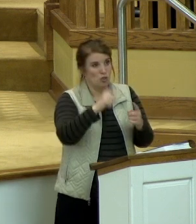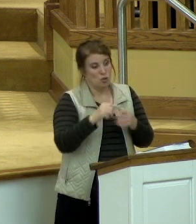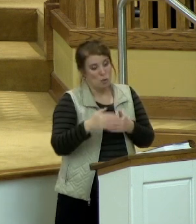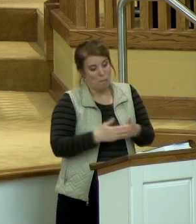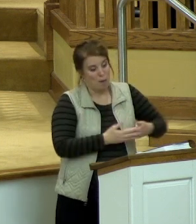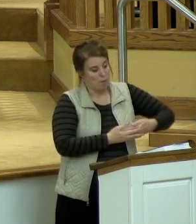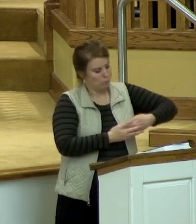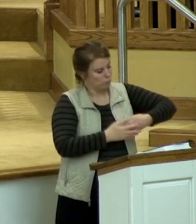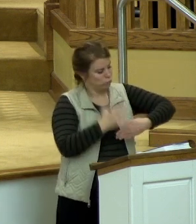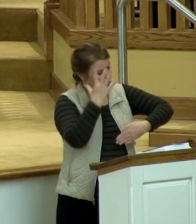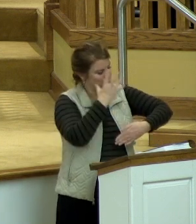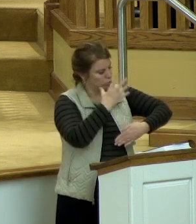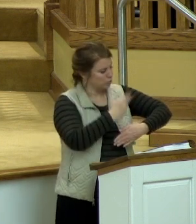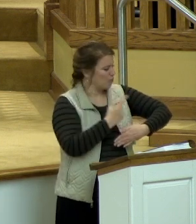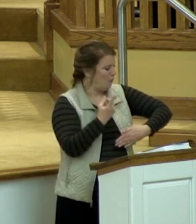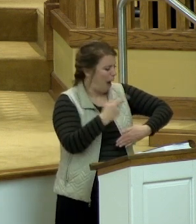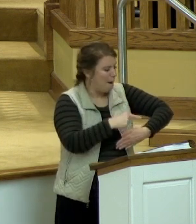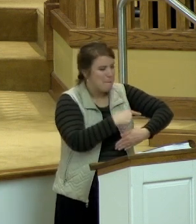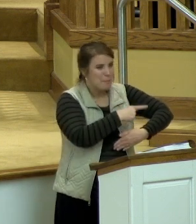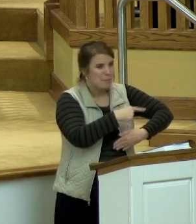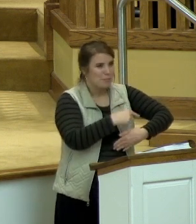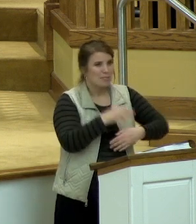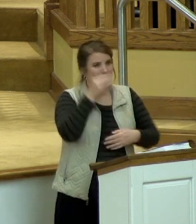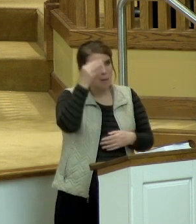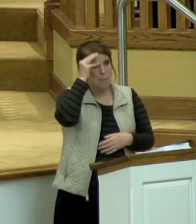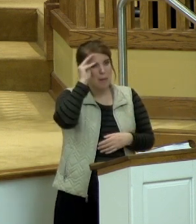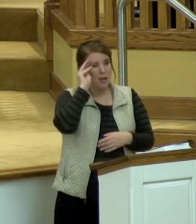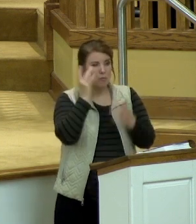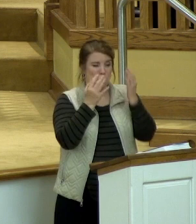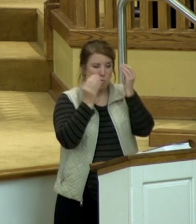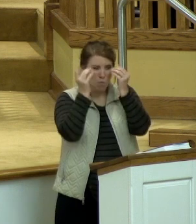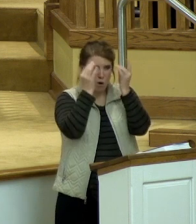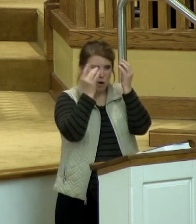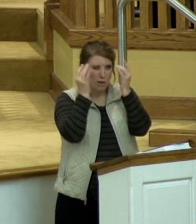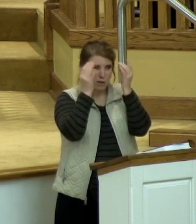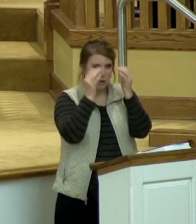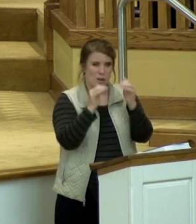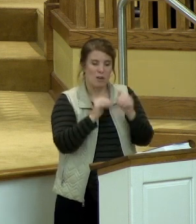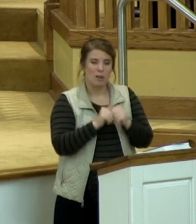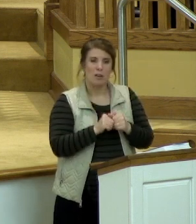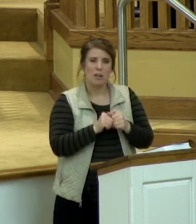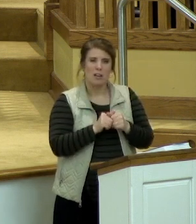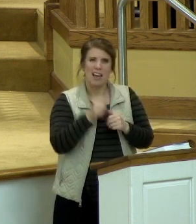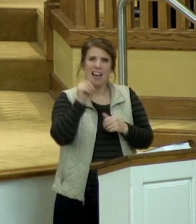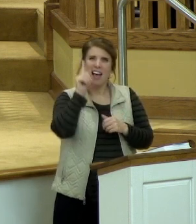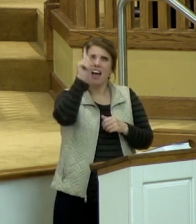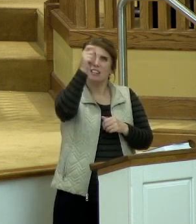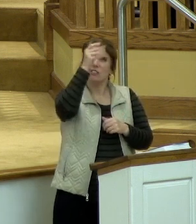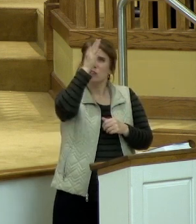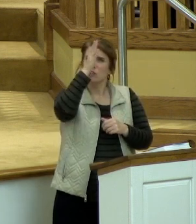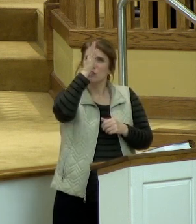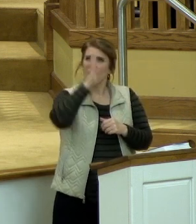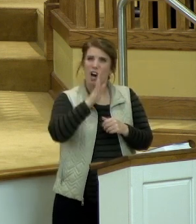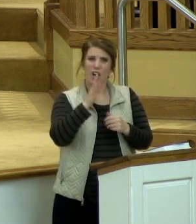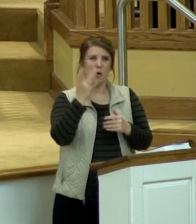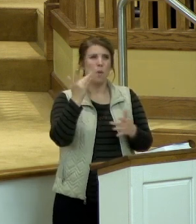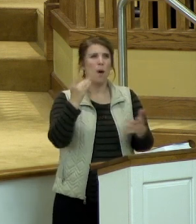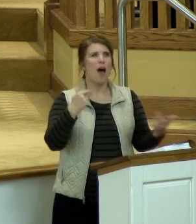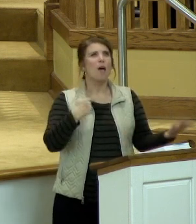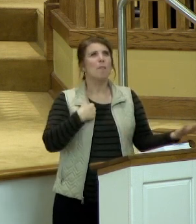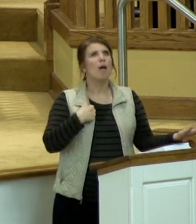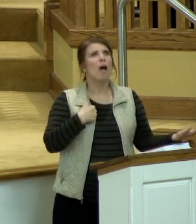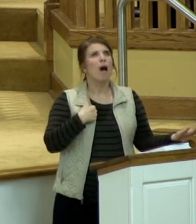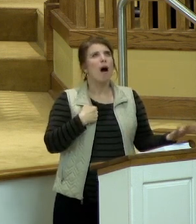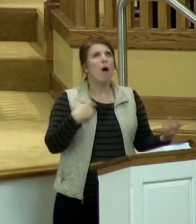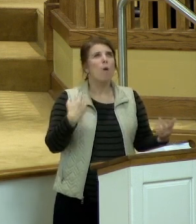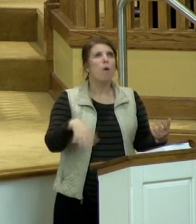was holding. And then another thing that we thought Mary probably was pondering is Mary was probably asking God, why me? And she was probably just so grateful